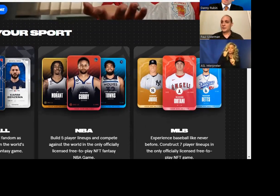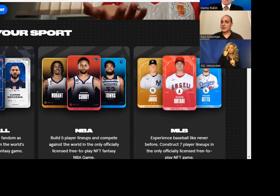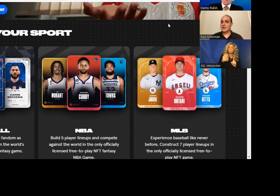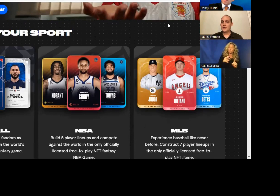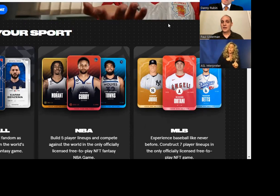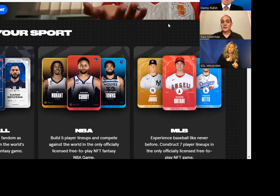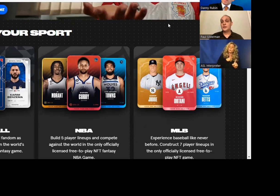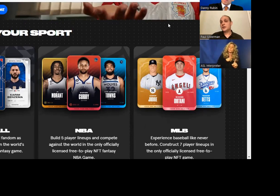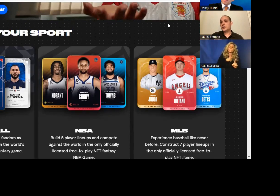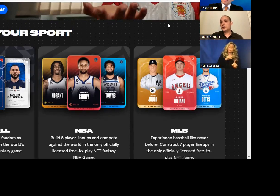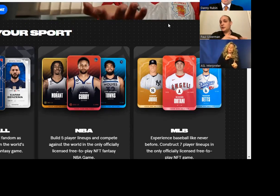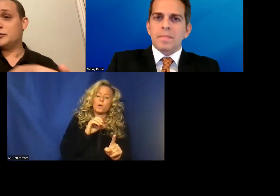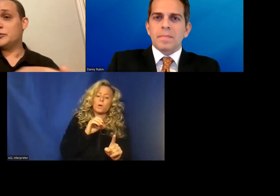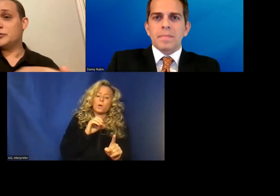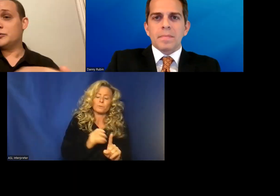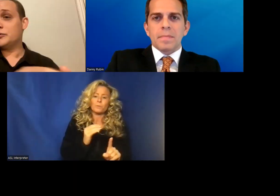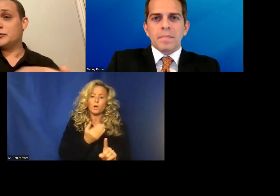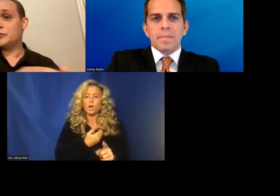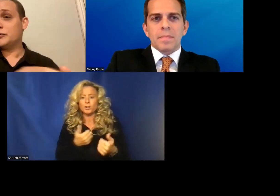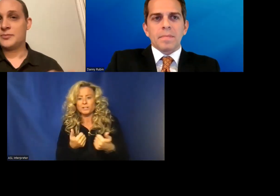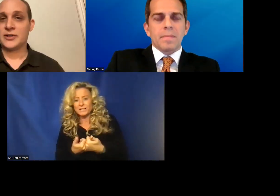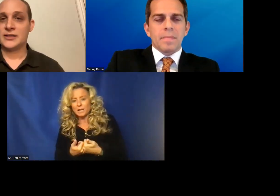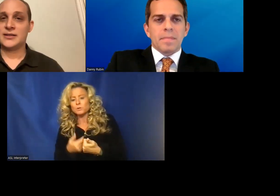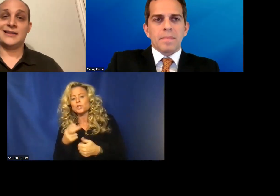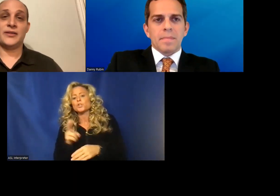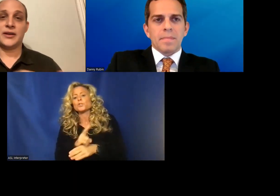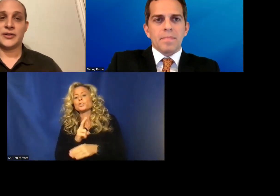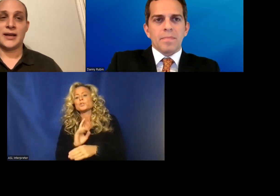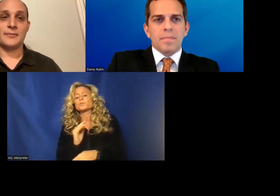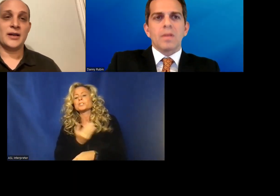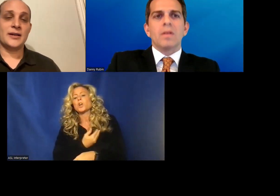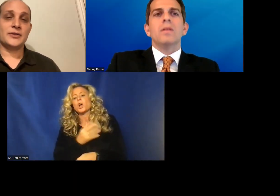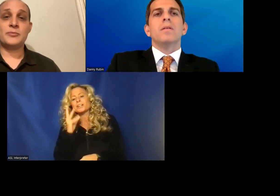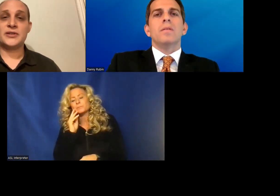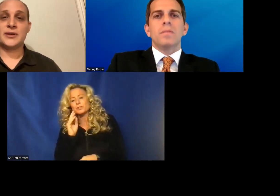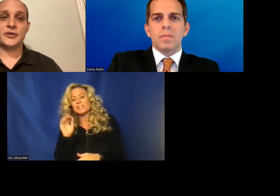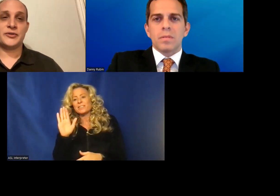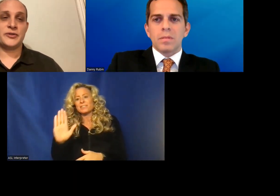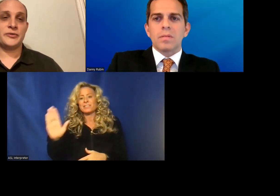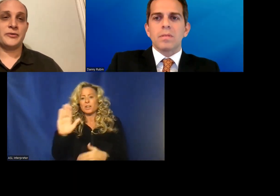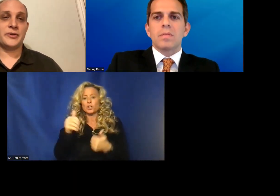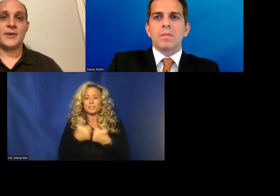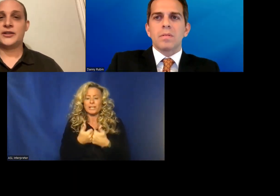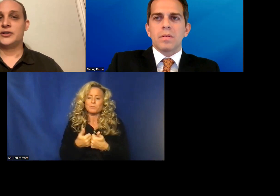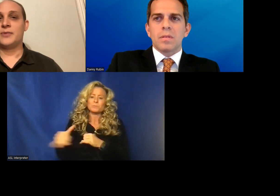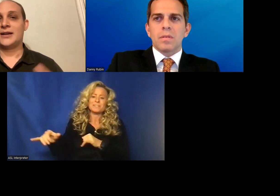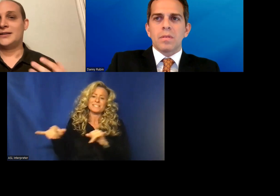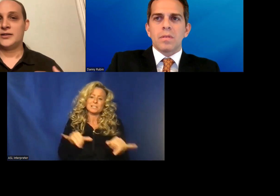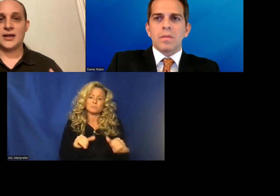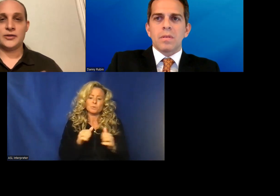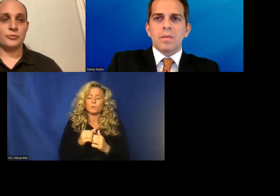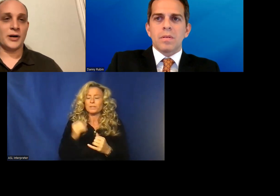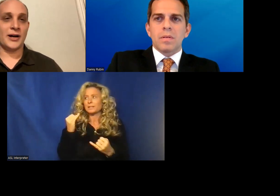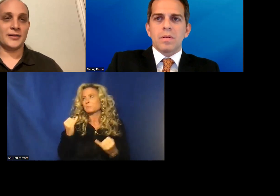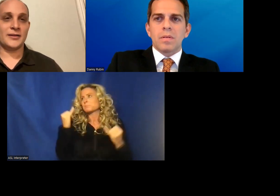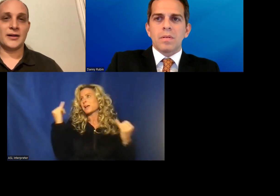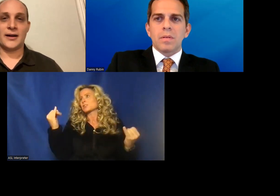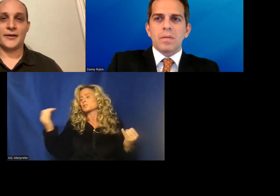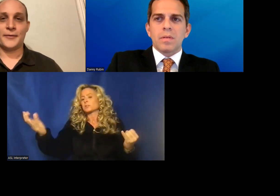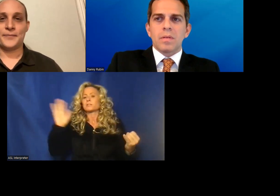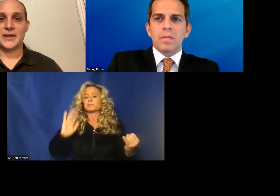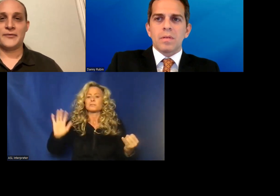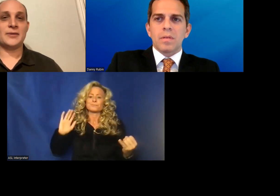cards from our game, you can use it in their experience and in their game. So it'd be similar to, imagine back in the day, you